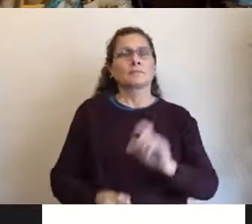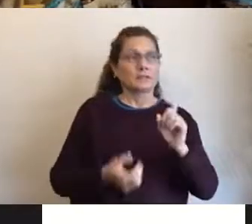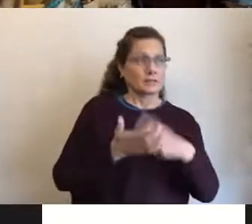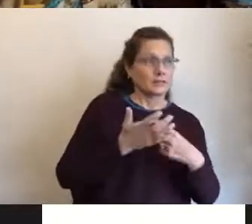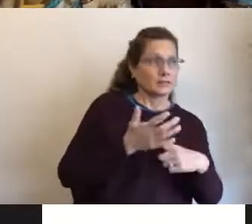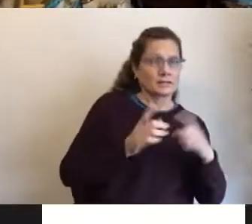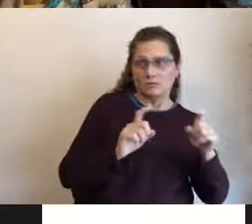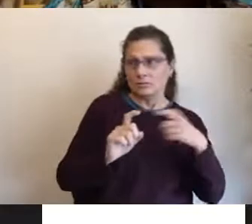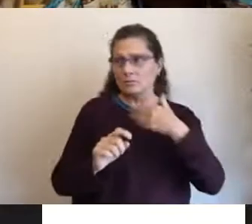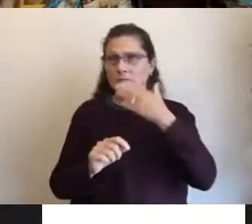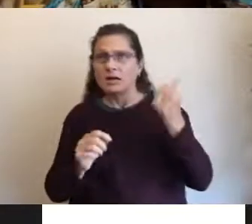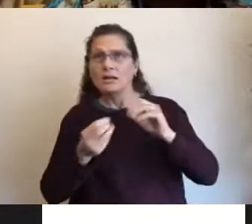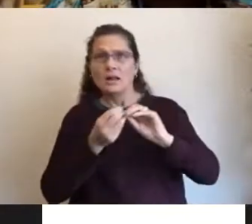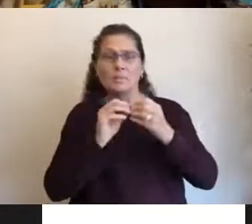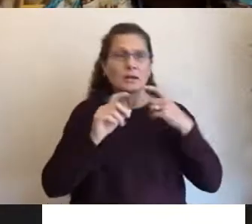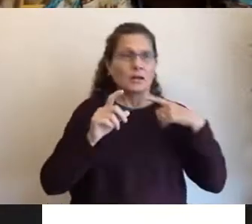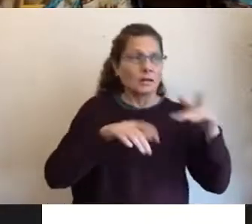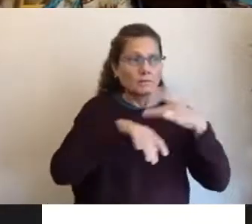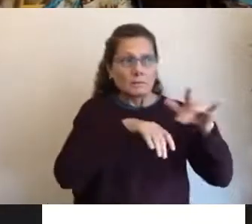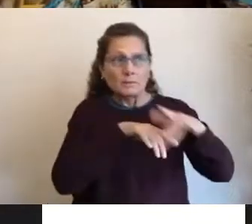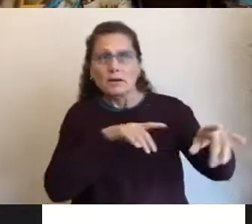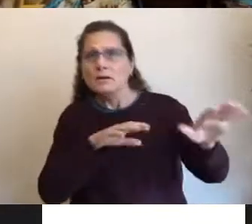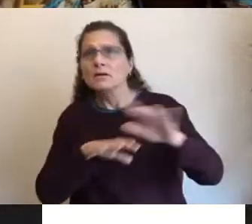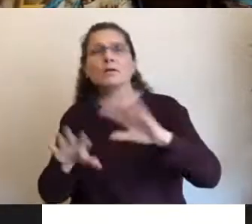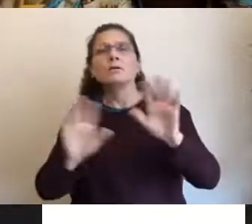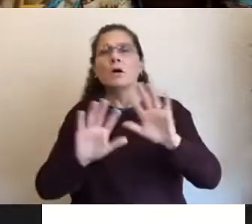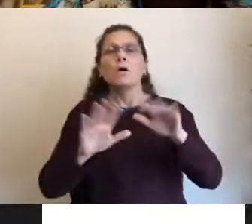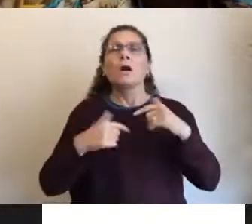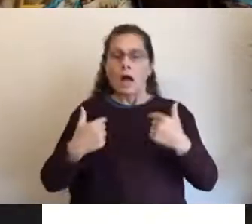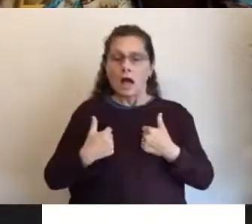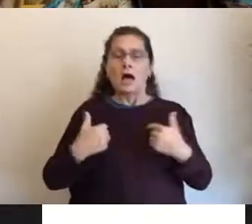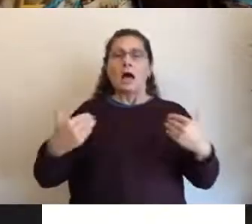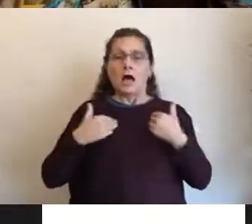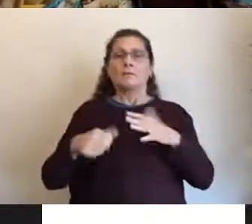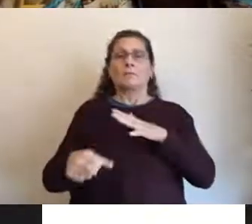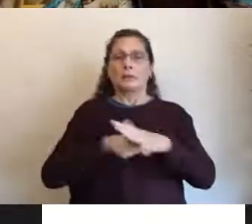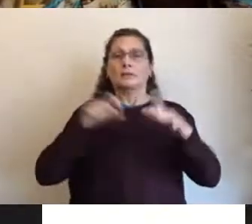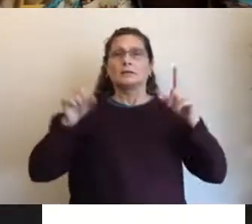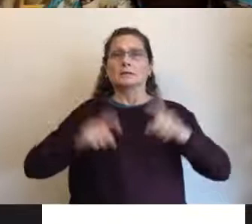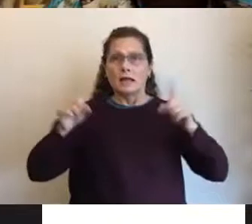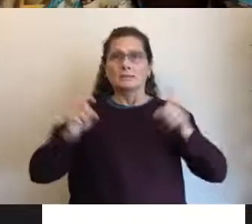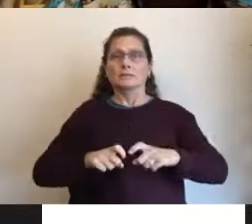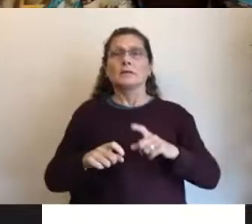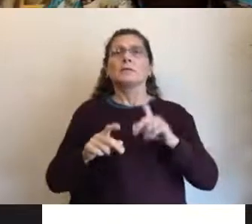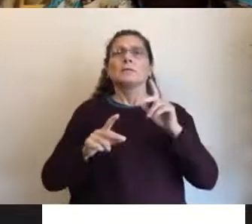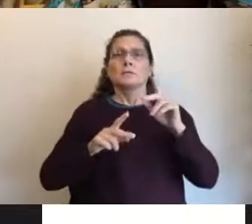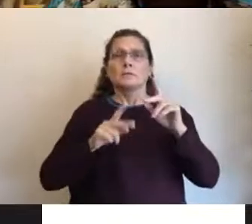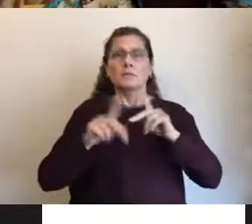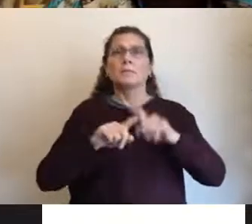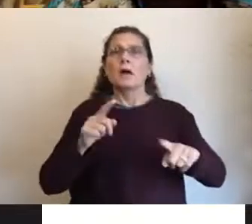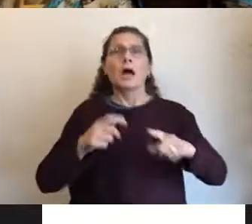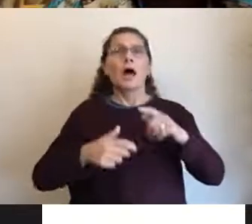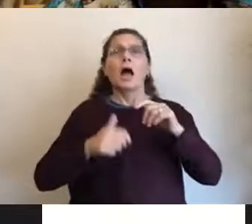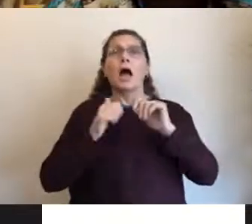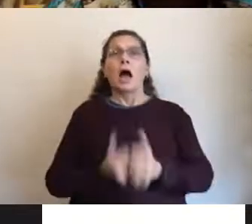have tests available, we have staffing. It's a matter of getting the sheer volume through in a time where we can get our